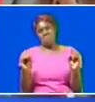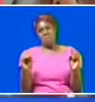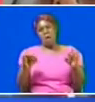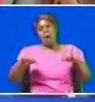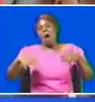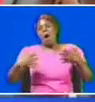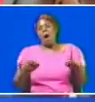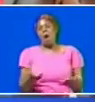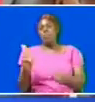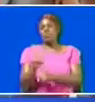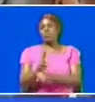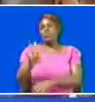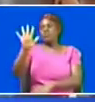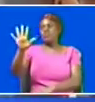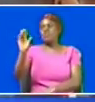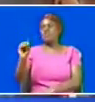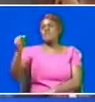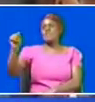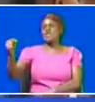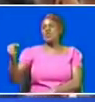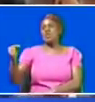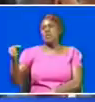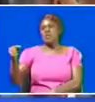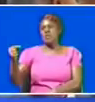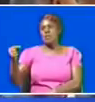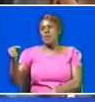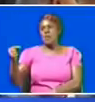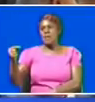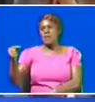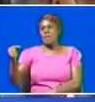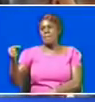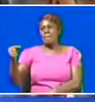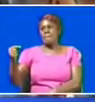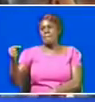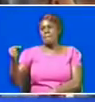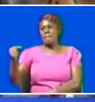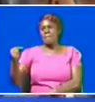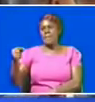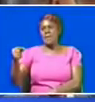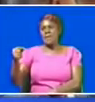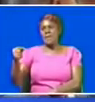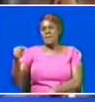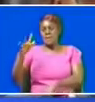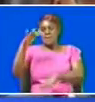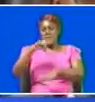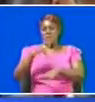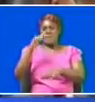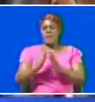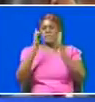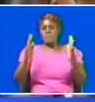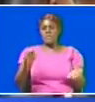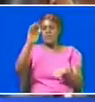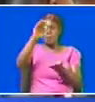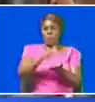over how to use 50 million for all those purposes. The main consequence of these drastic